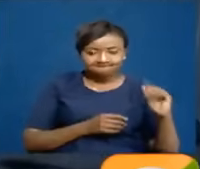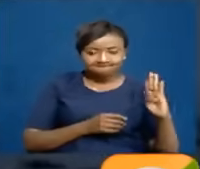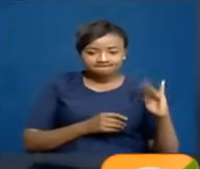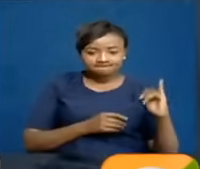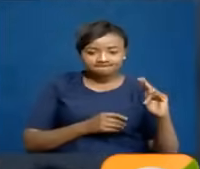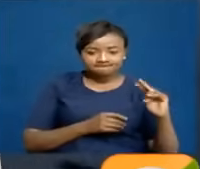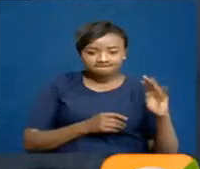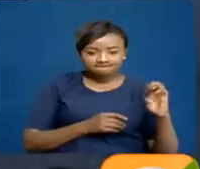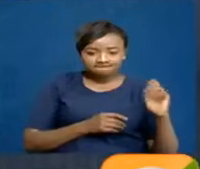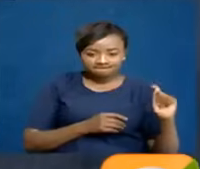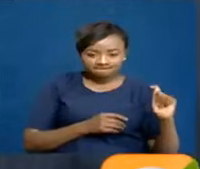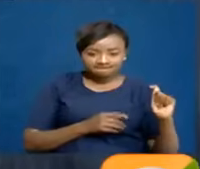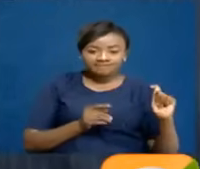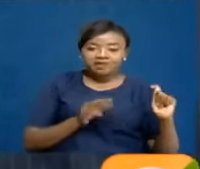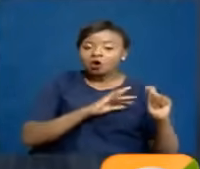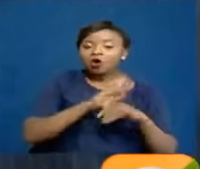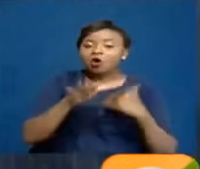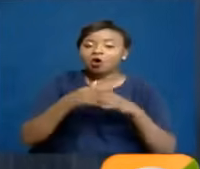Gen Zote. And